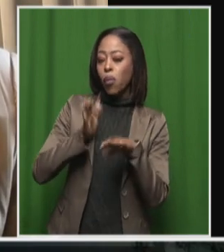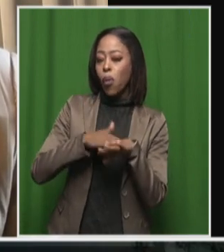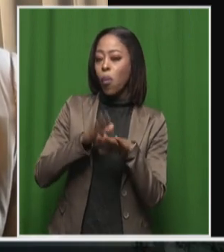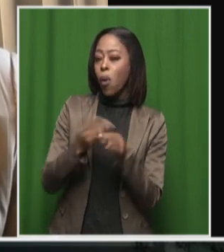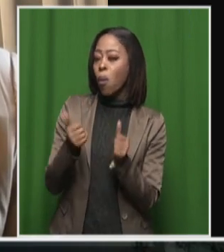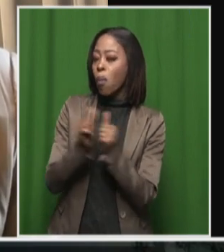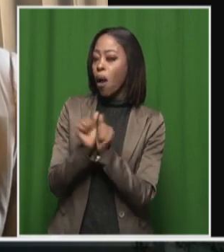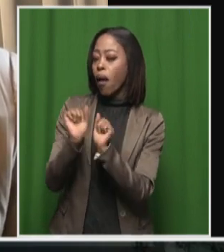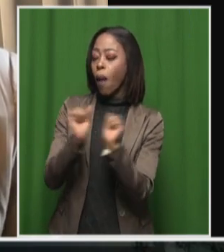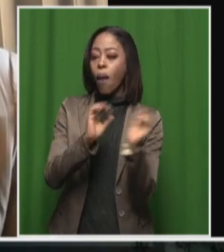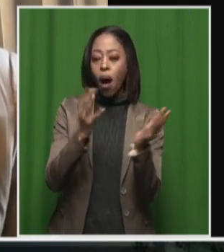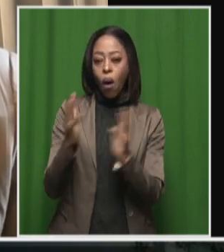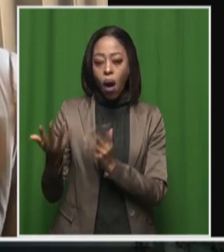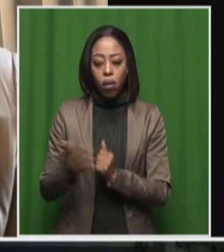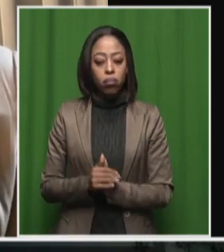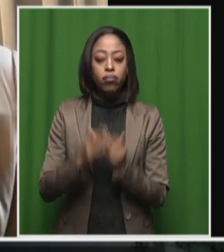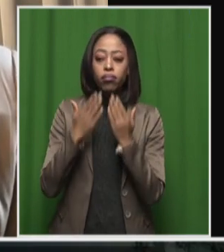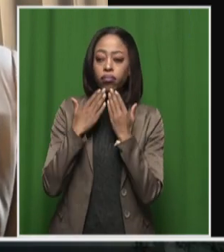joining us. Welcome.